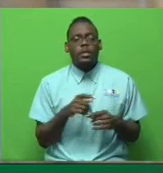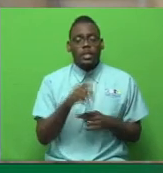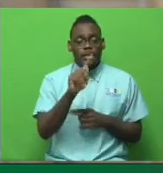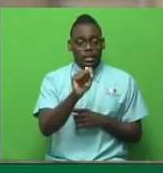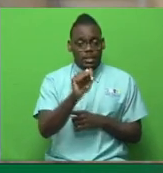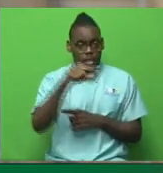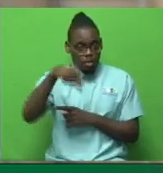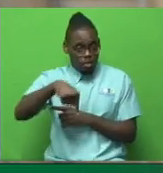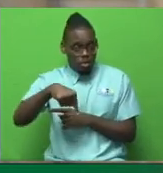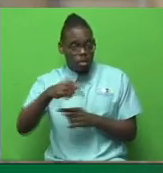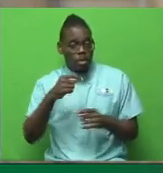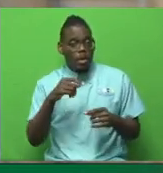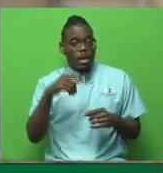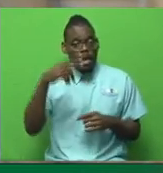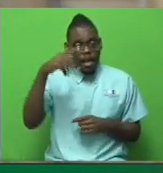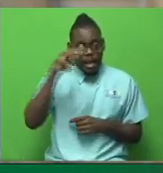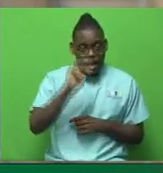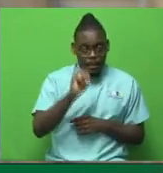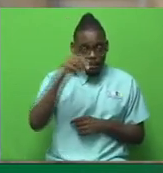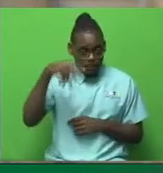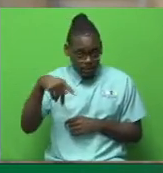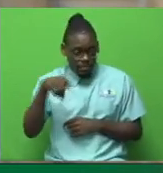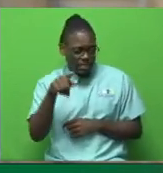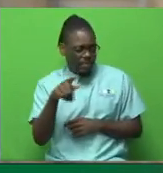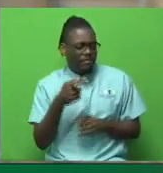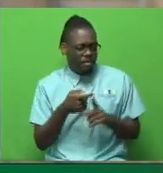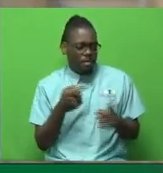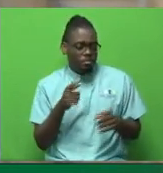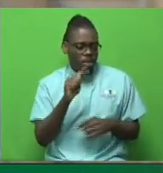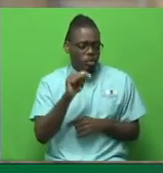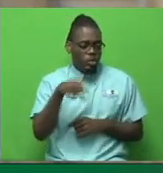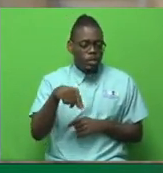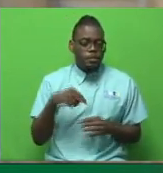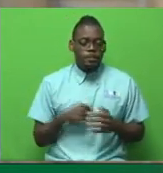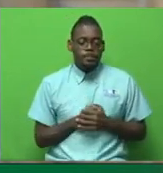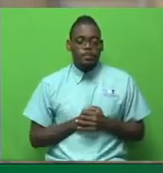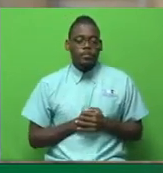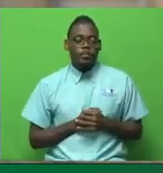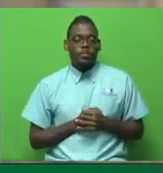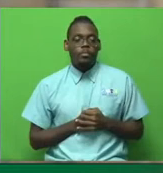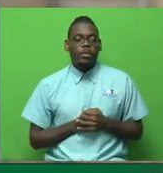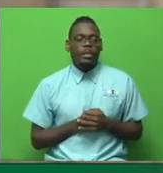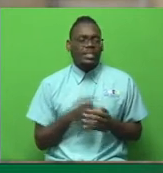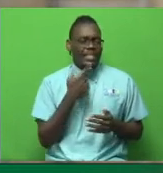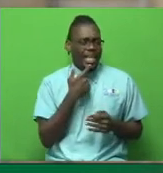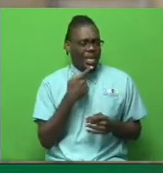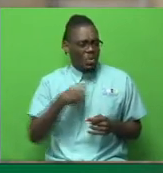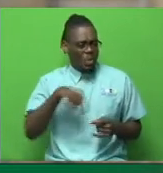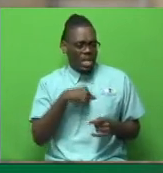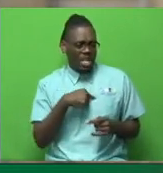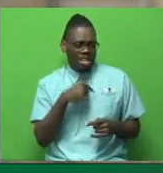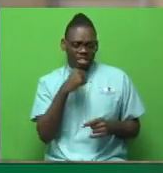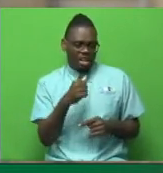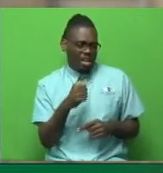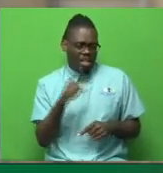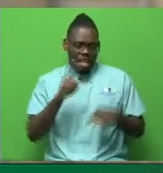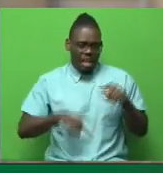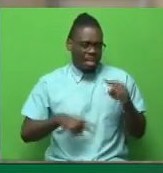that members on this side could not be trusted let me remind The Honorable member